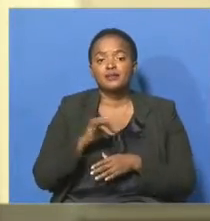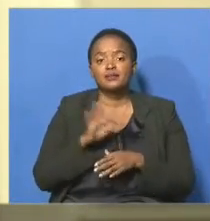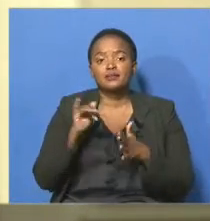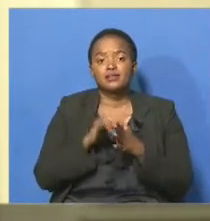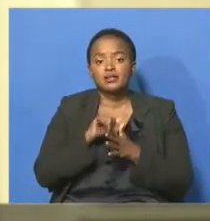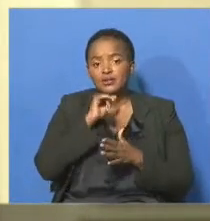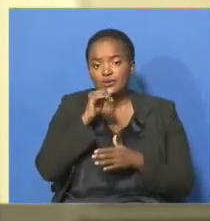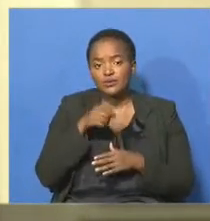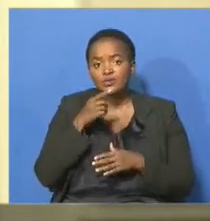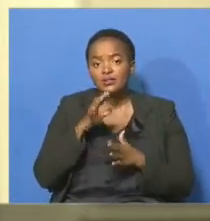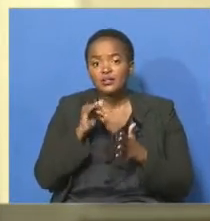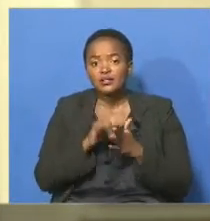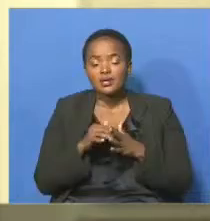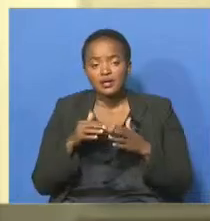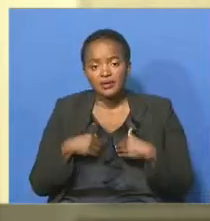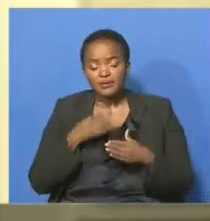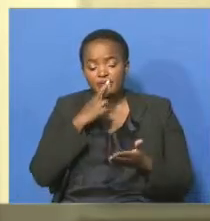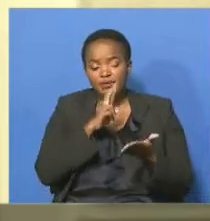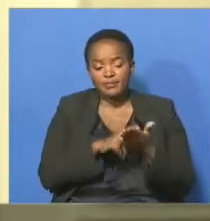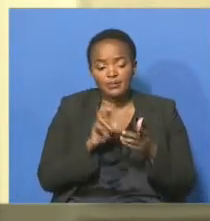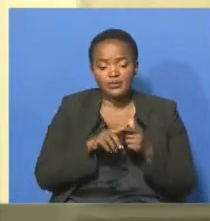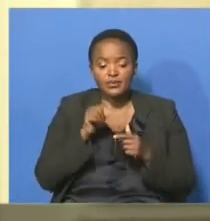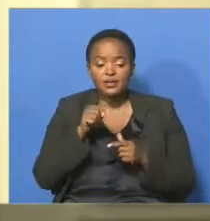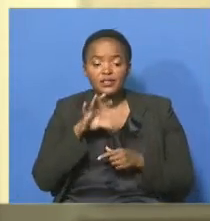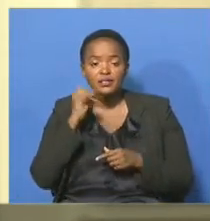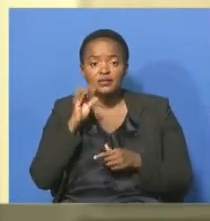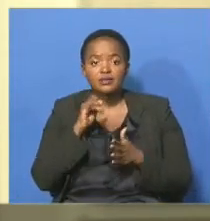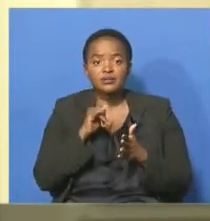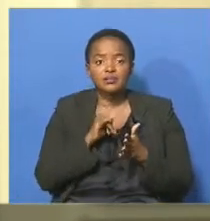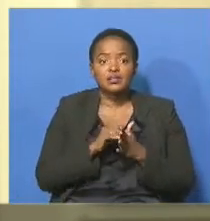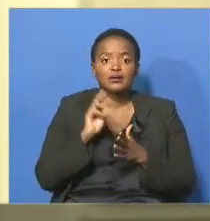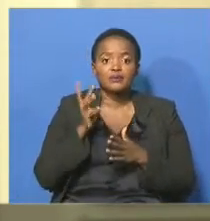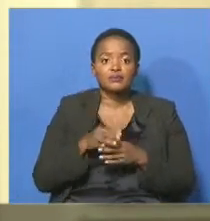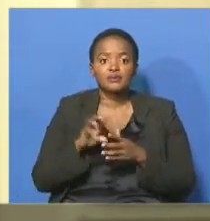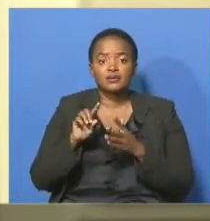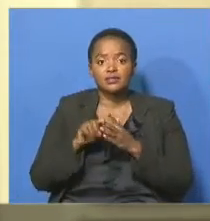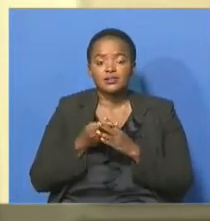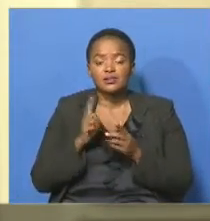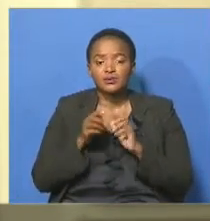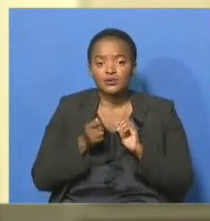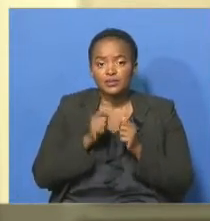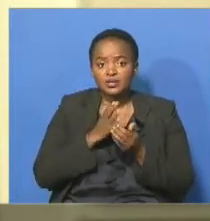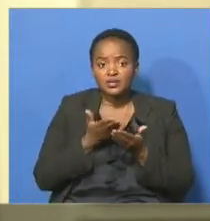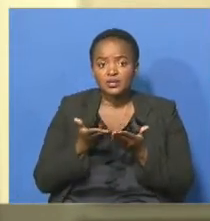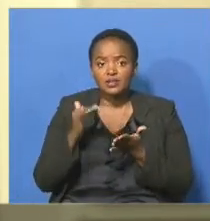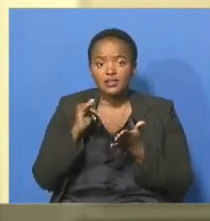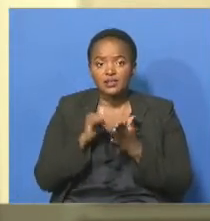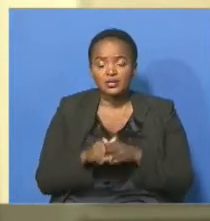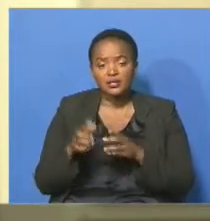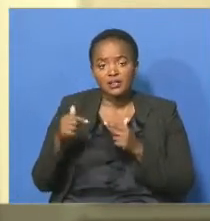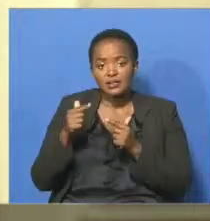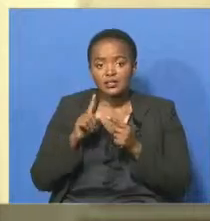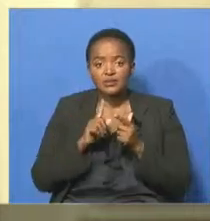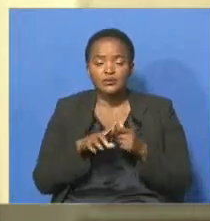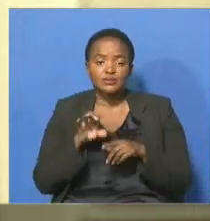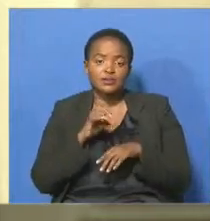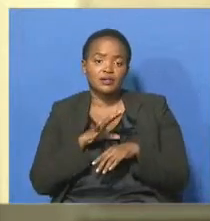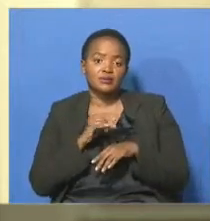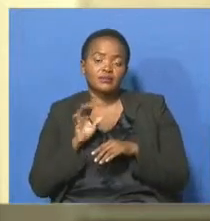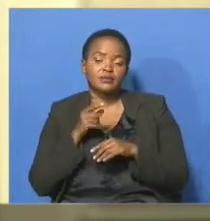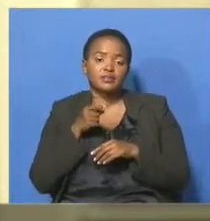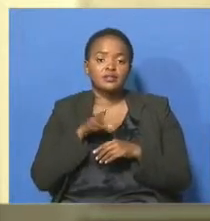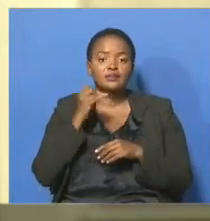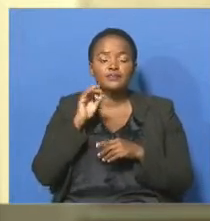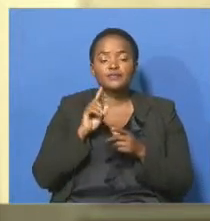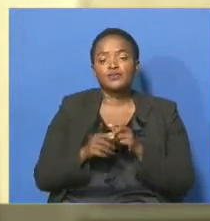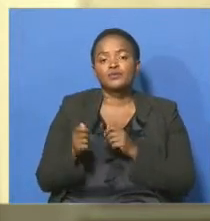re ga ke tsena mo go wena ke go repotela selo wena ga o tswa go yana o se bua ka go sele ba gaetso a re cancele ga dinkame re